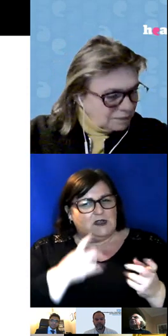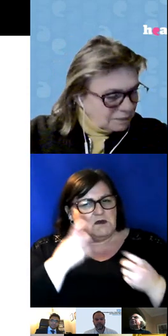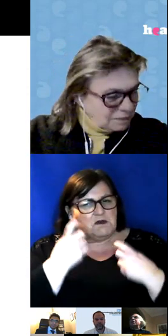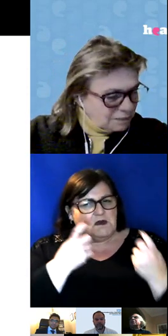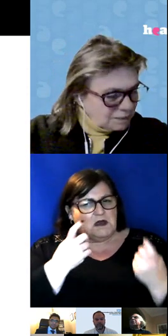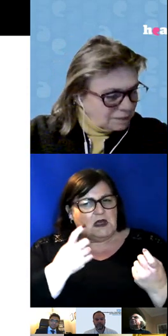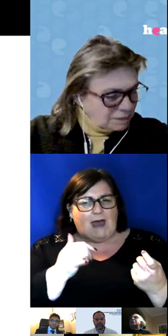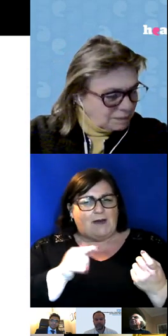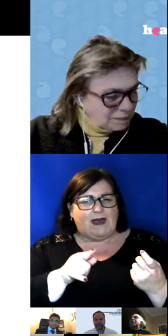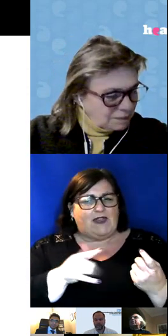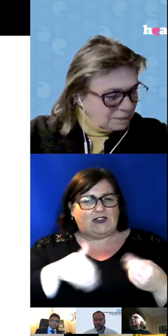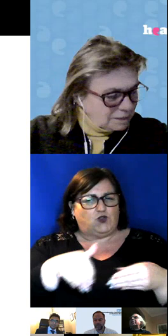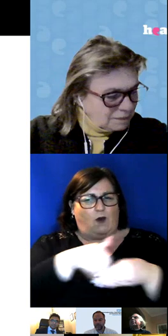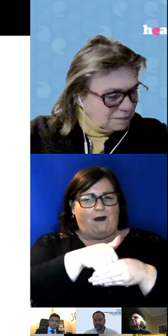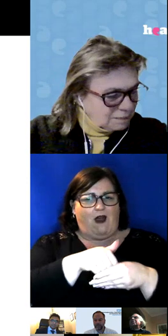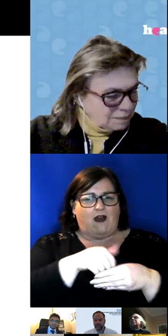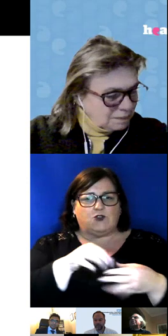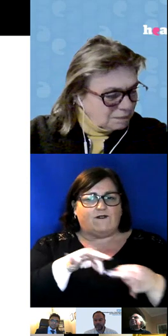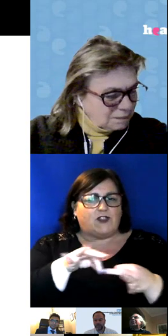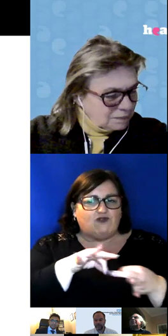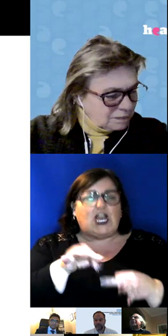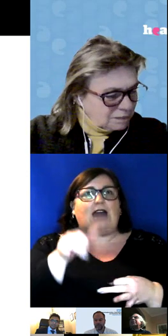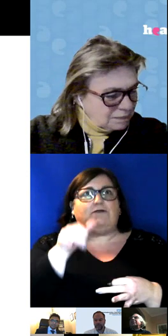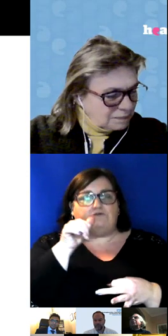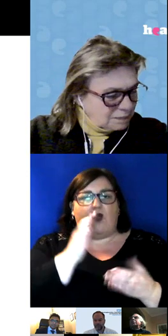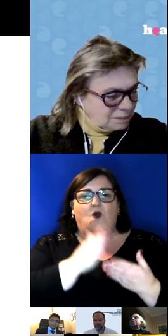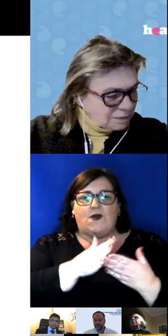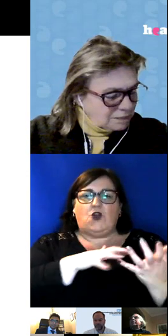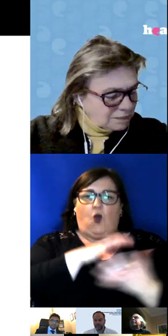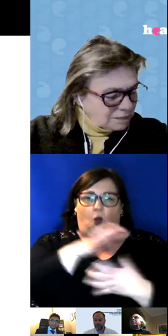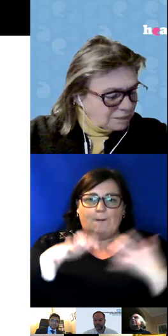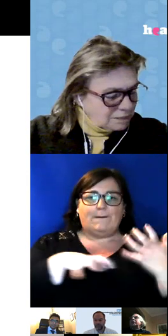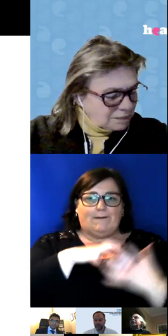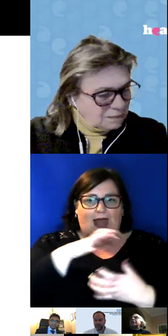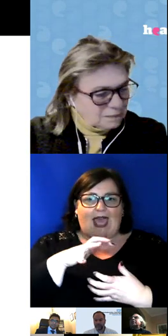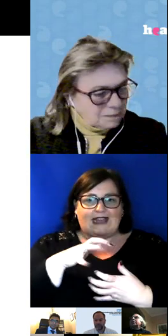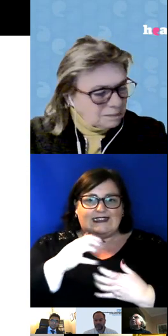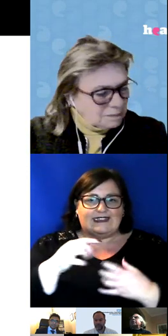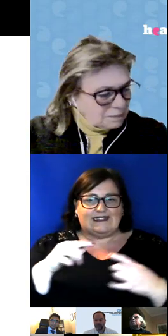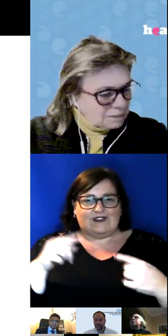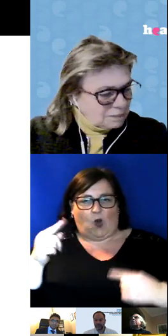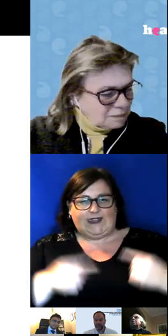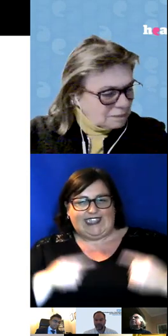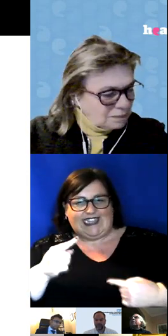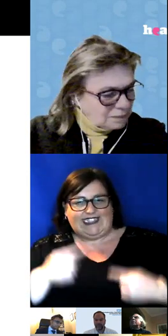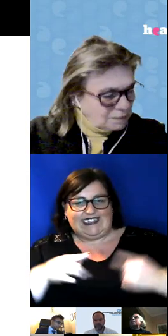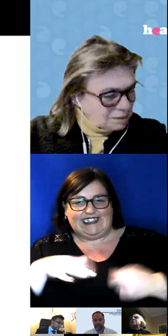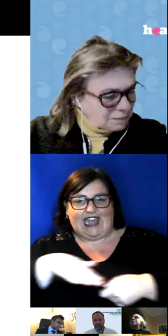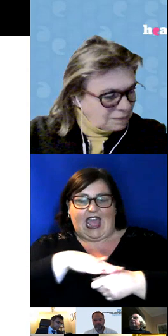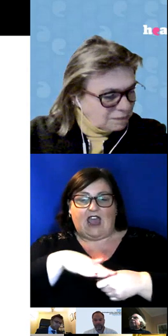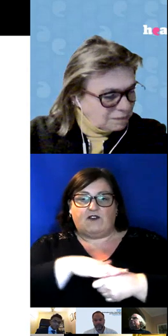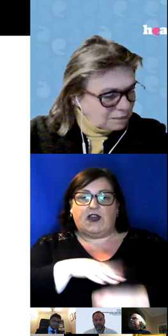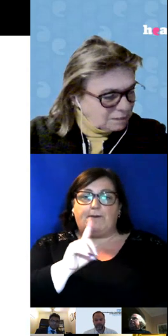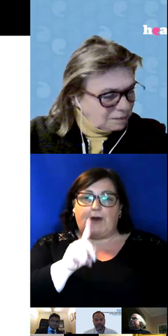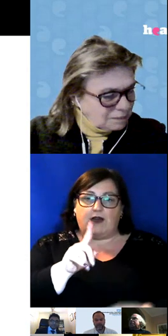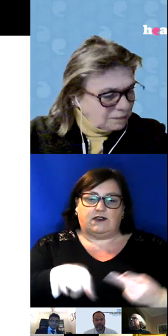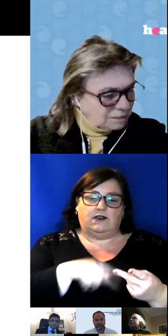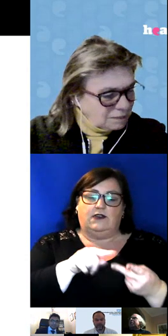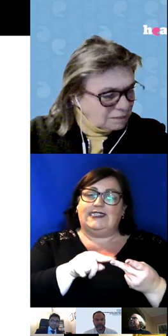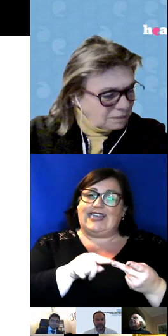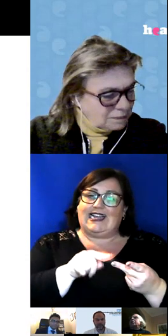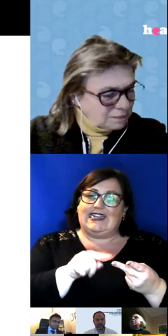the strategy. I know it's an extremely complex and contested area, but I wondered if it was that. The other one, given that this is an